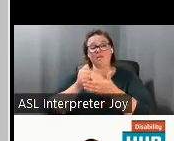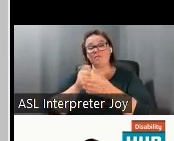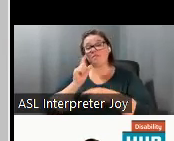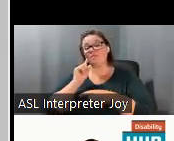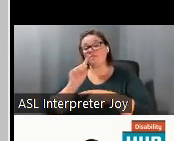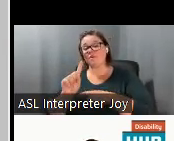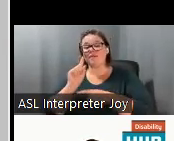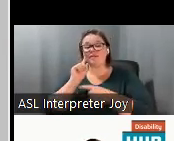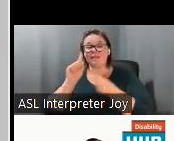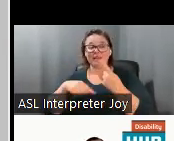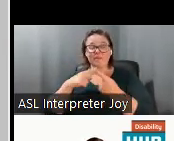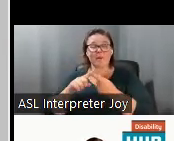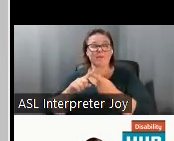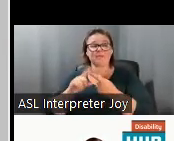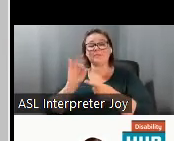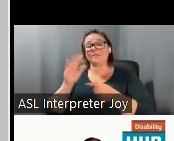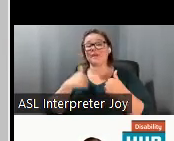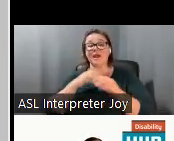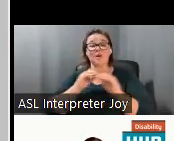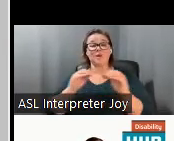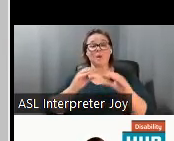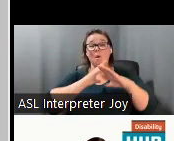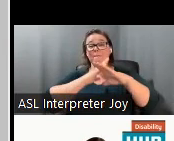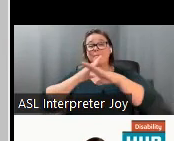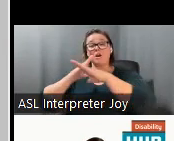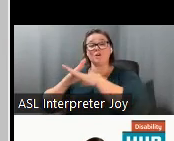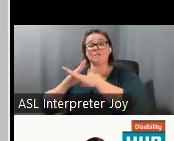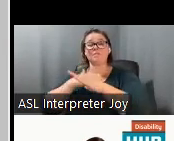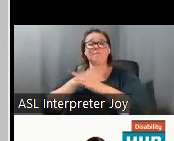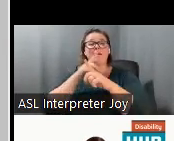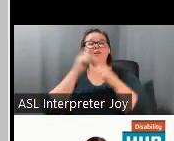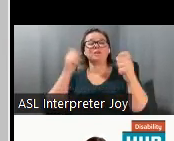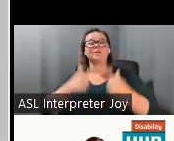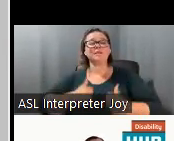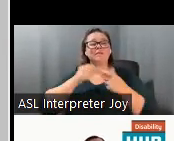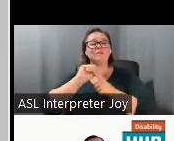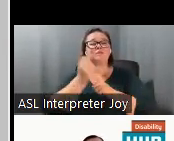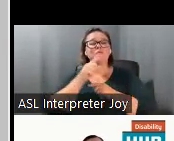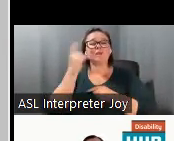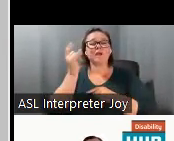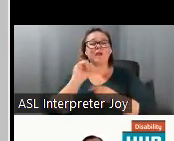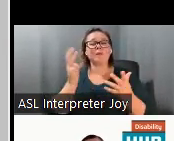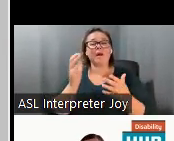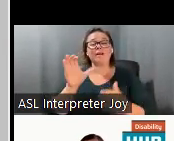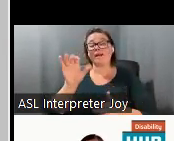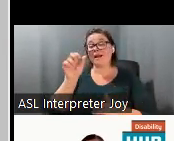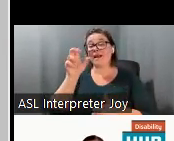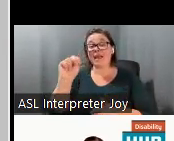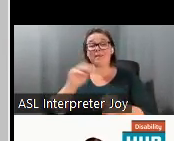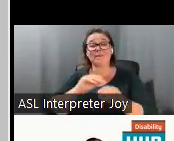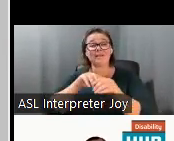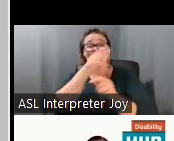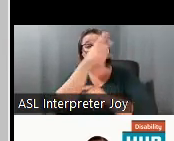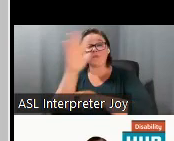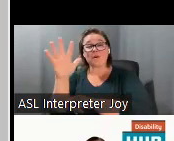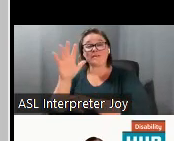think about, if I had no barriers, what would my dream living situation look like? Is it a cabin in the woods? Is it an apartment in the big